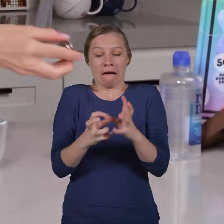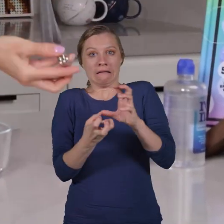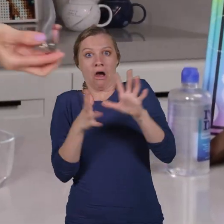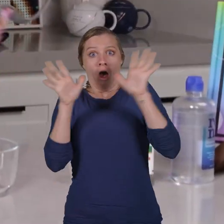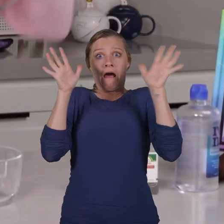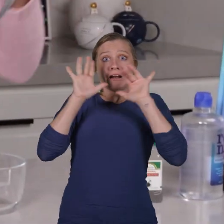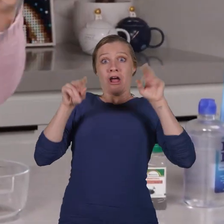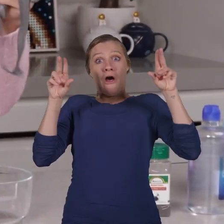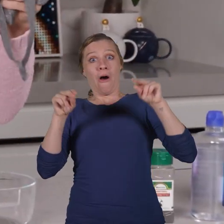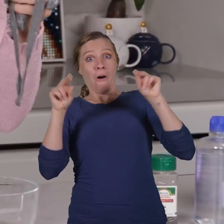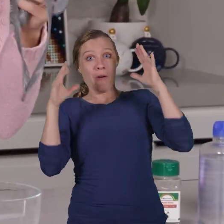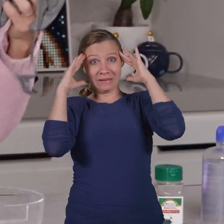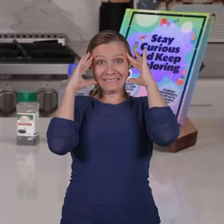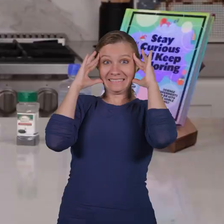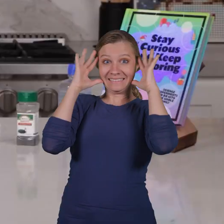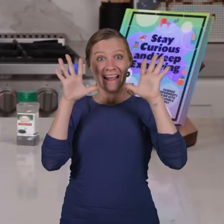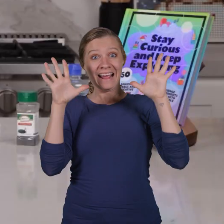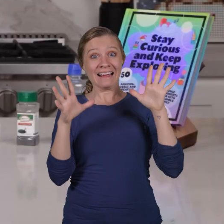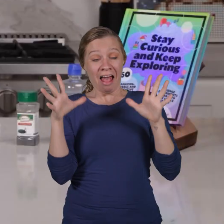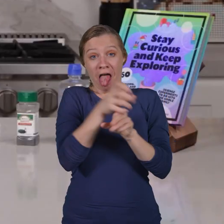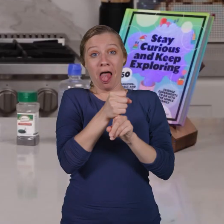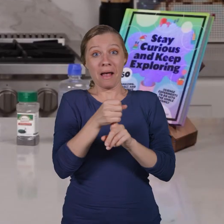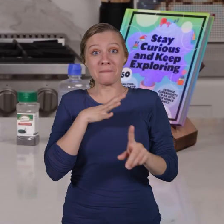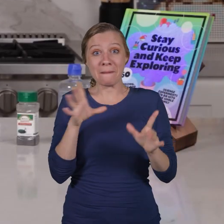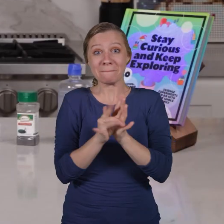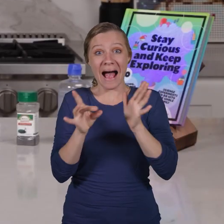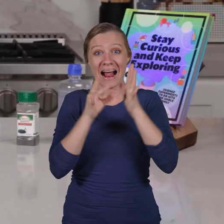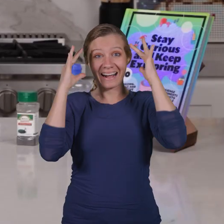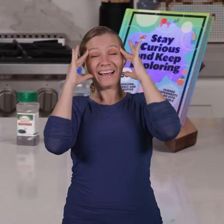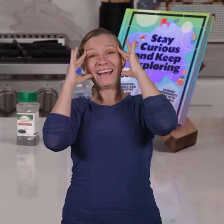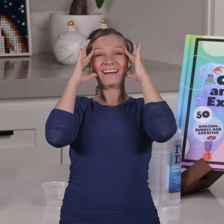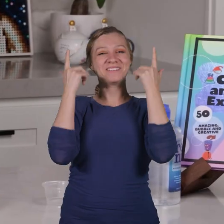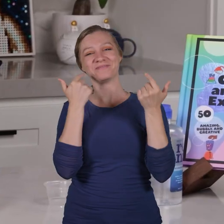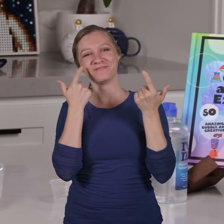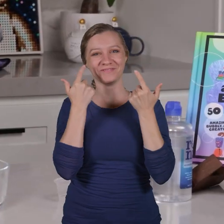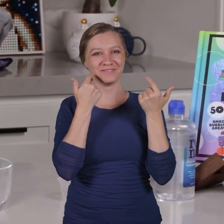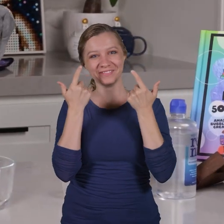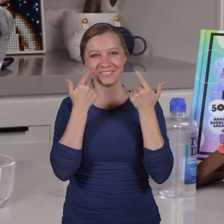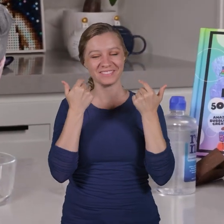And get, whoa! Oh no, no! It ain't my magnet!